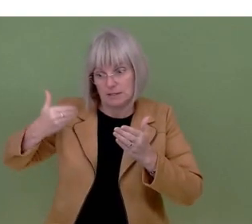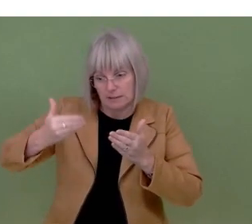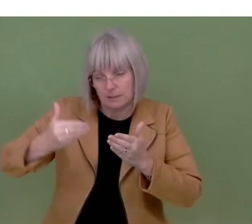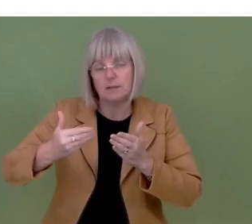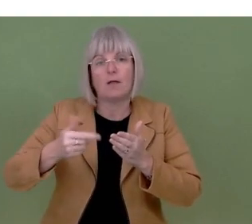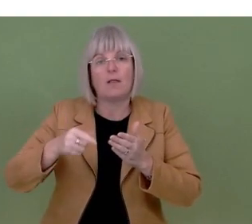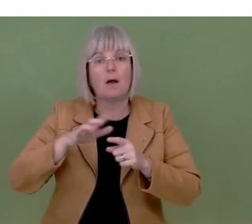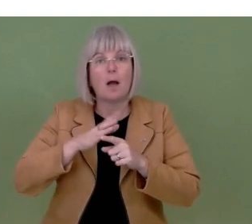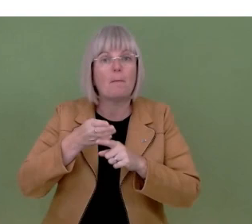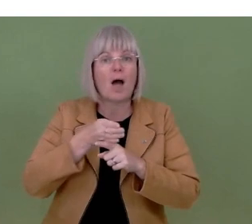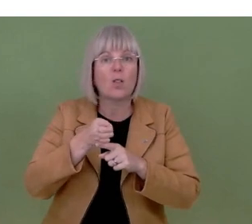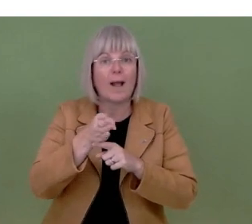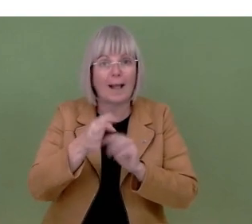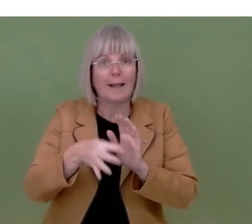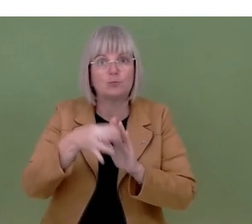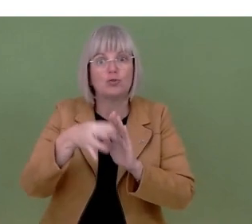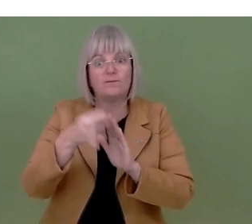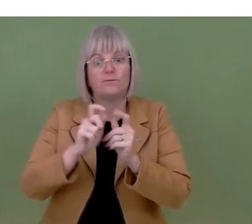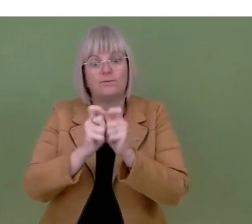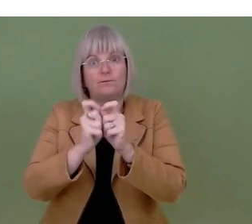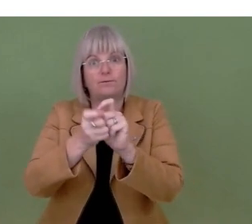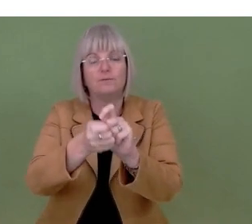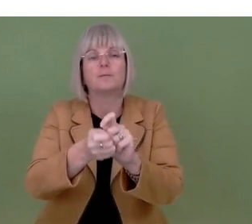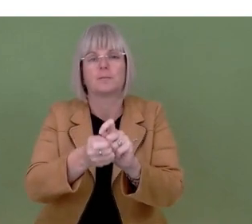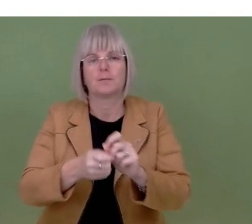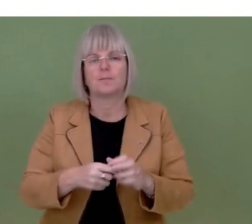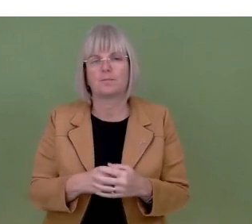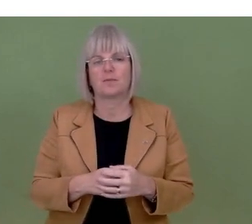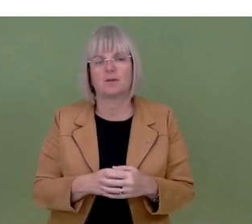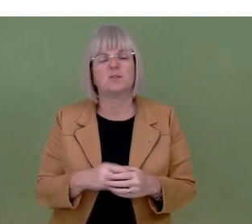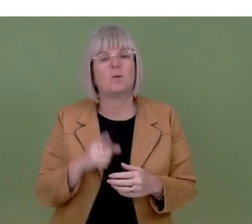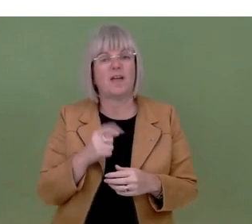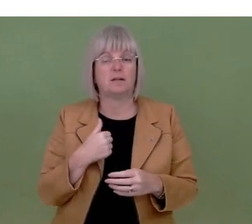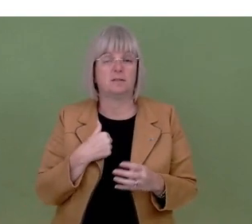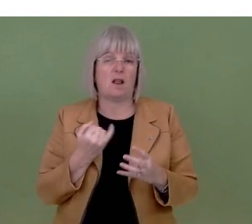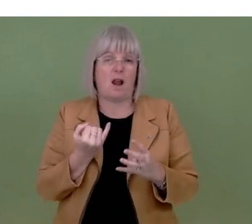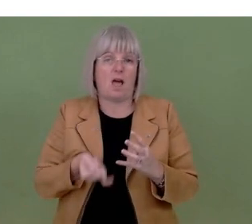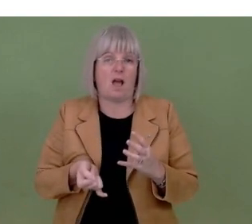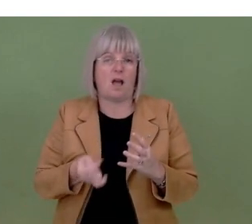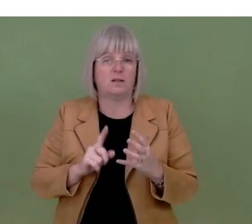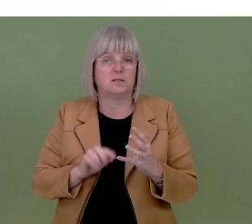so that it was a robust pathway. And I guess that would be my final point, that